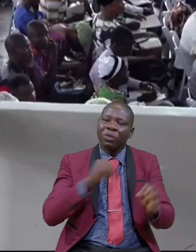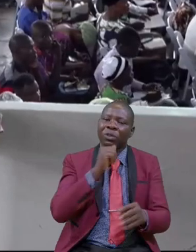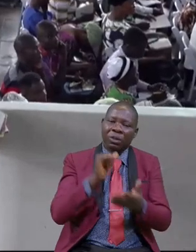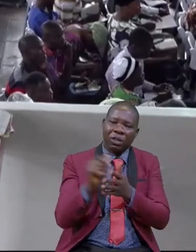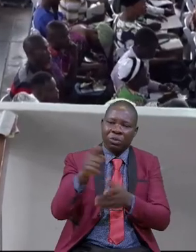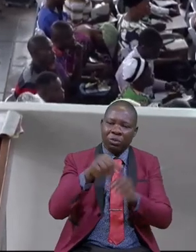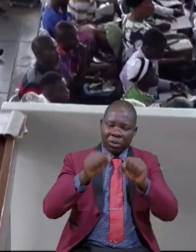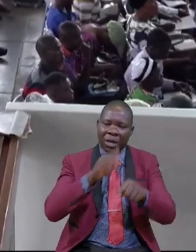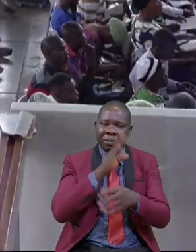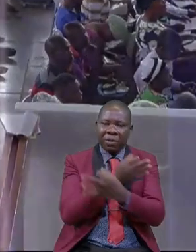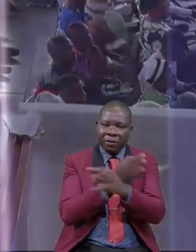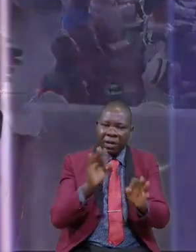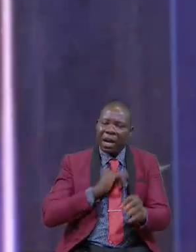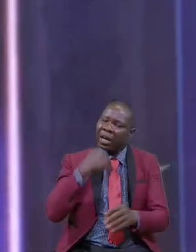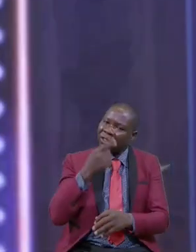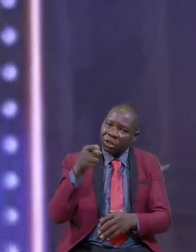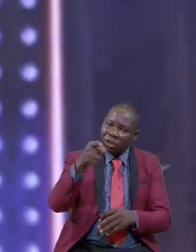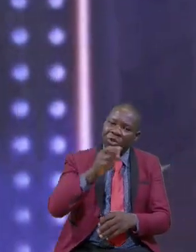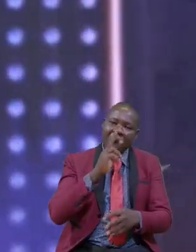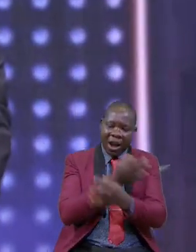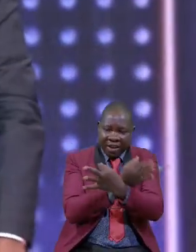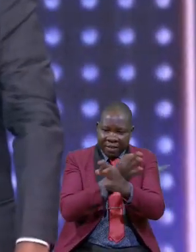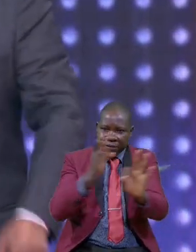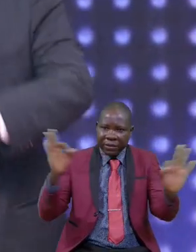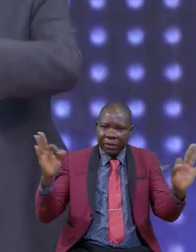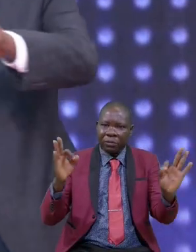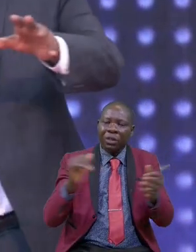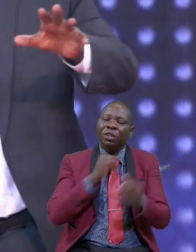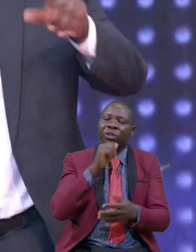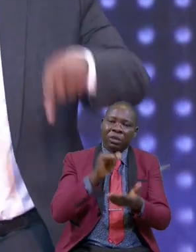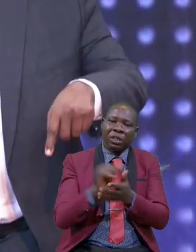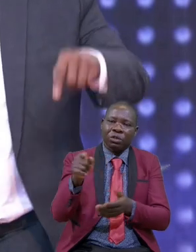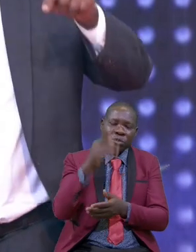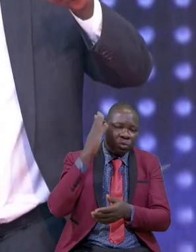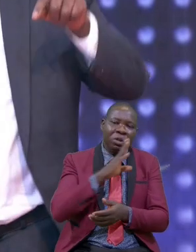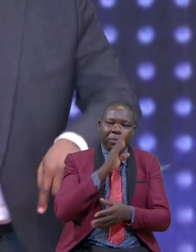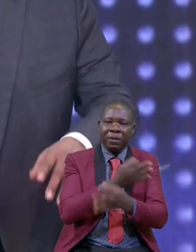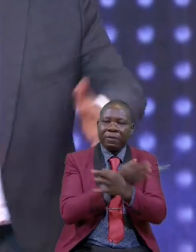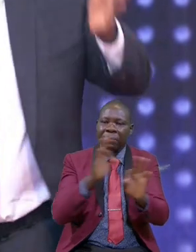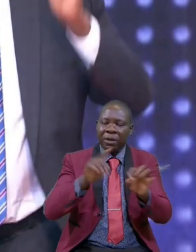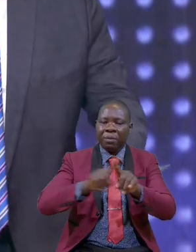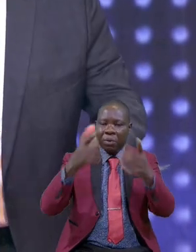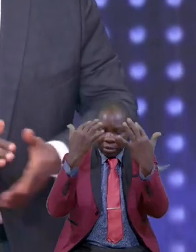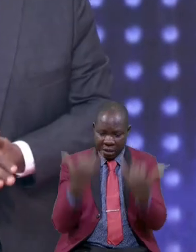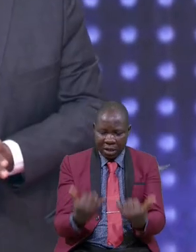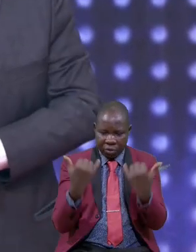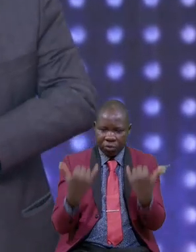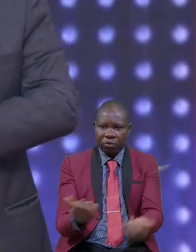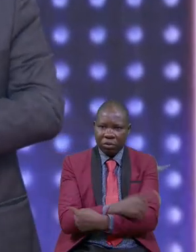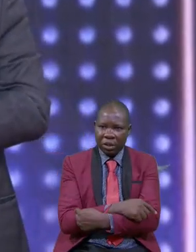said you are free. Non, tu es libre. Not that you will be free. But now, today, you are